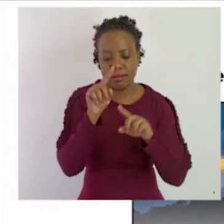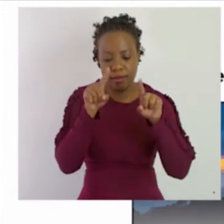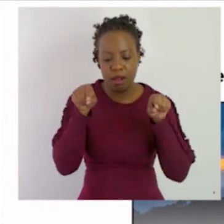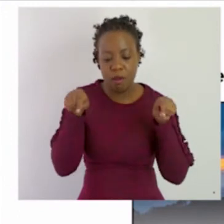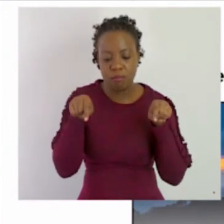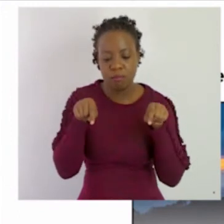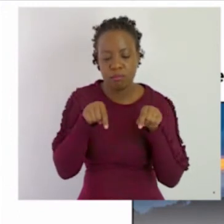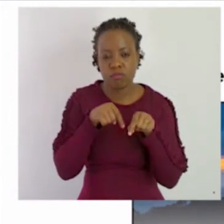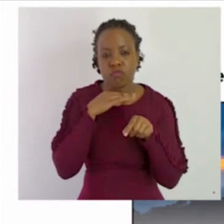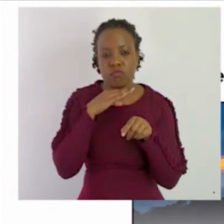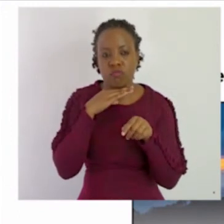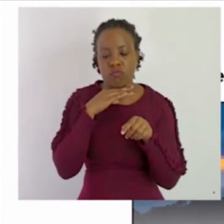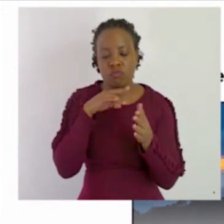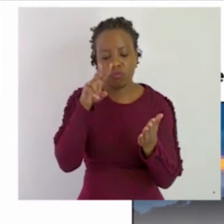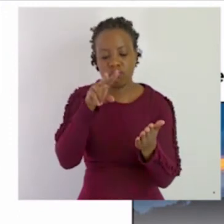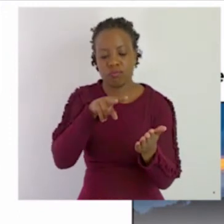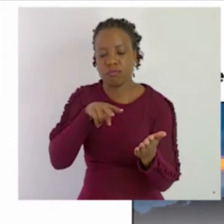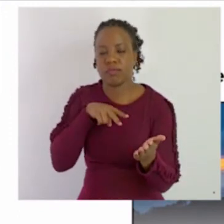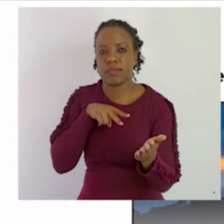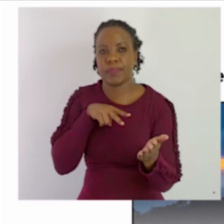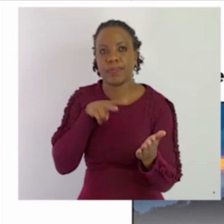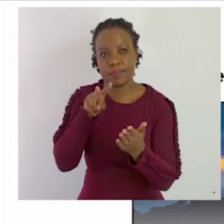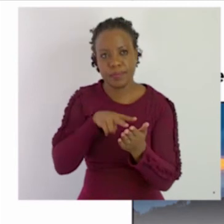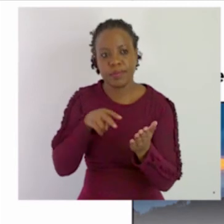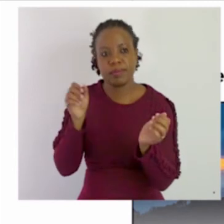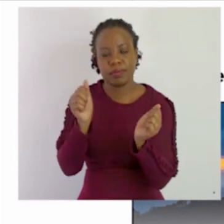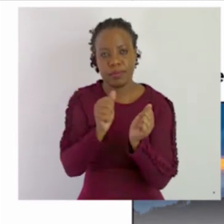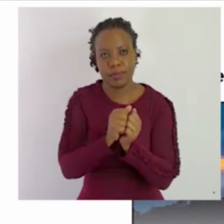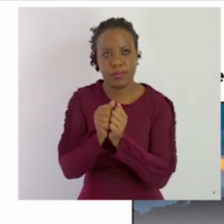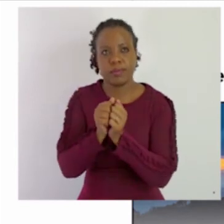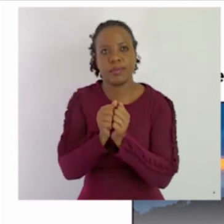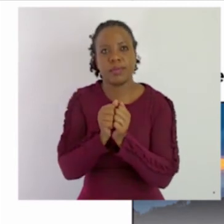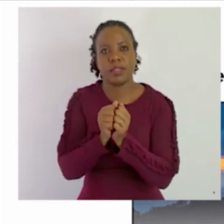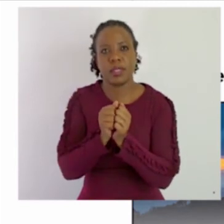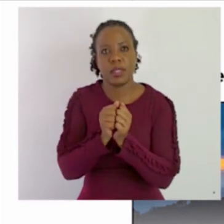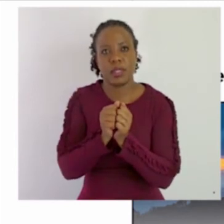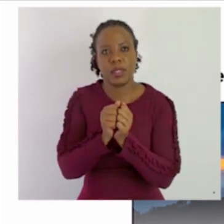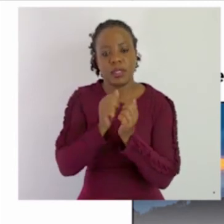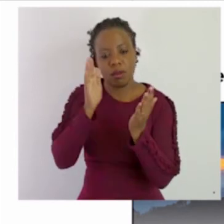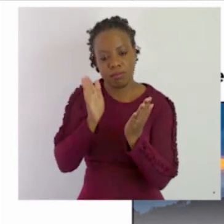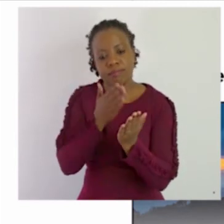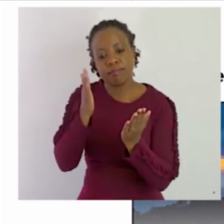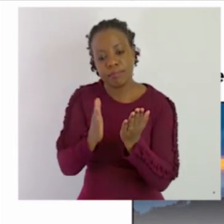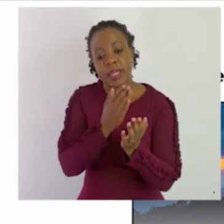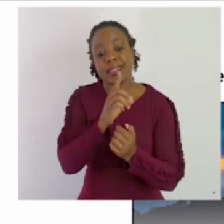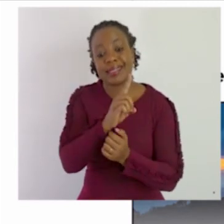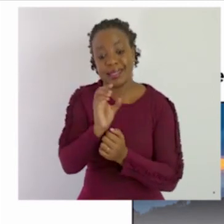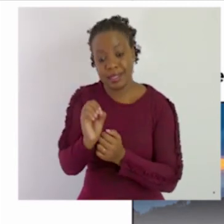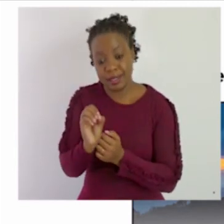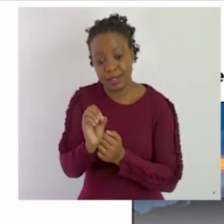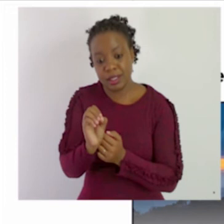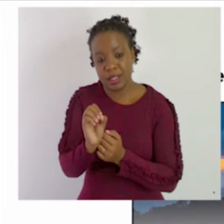there. Let's read it through together. And then on the next page, which is page 10, there are